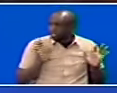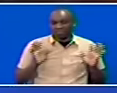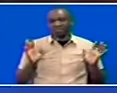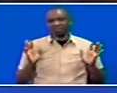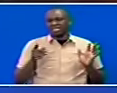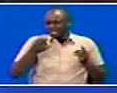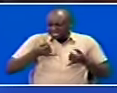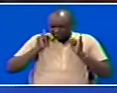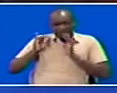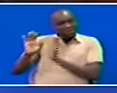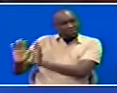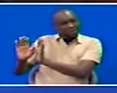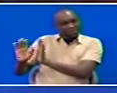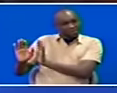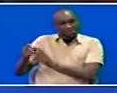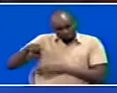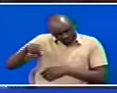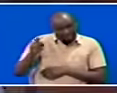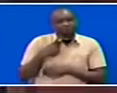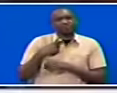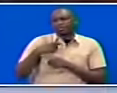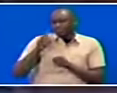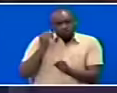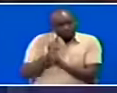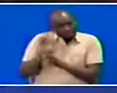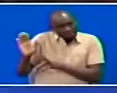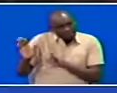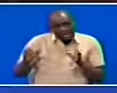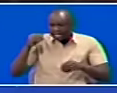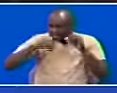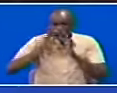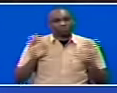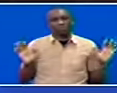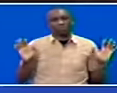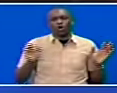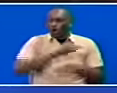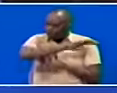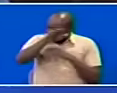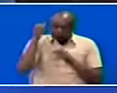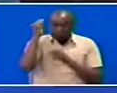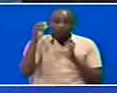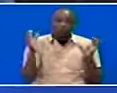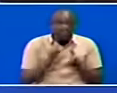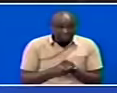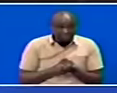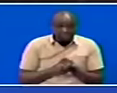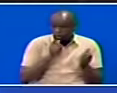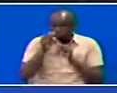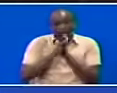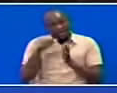is an independent body that is supposed to arbitrate on elections of all political parties and all